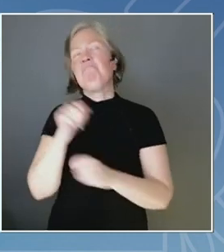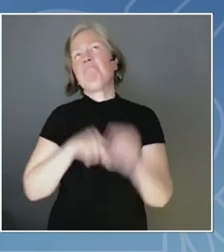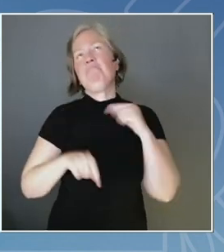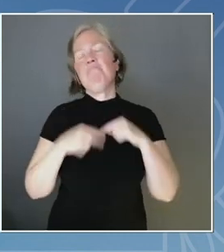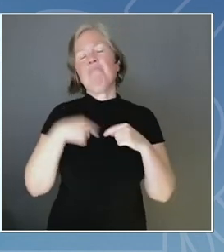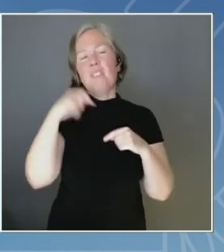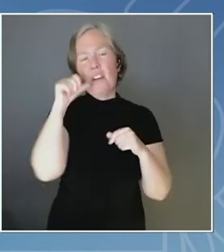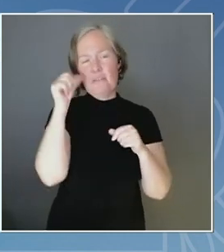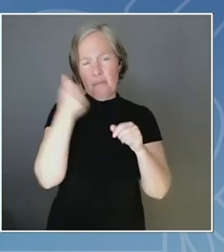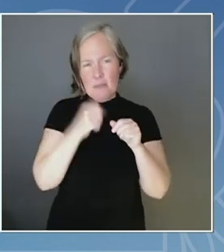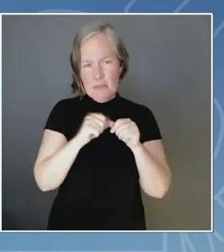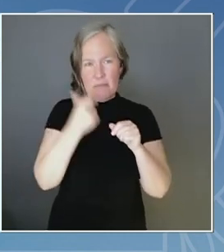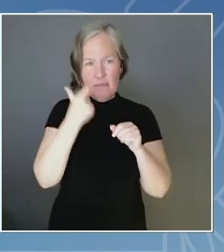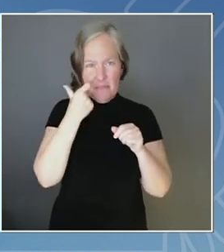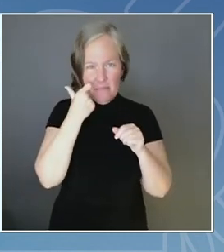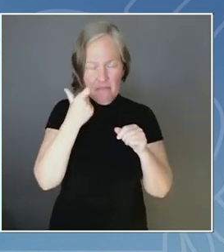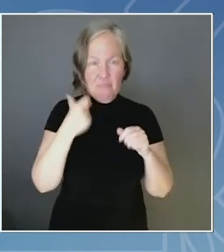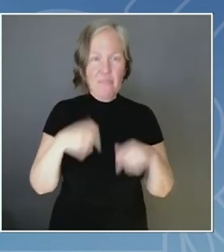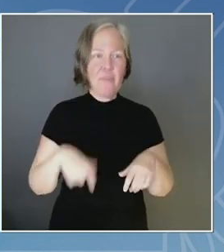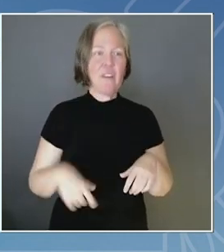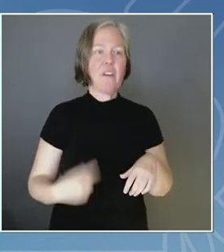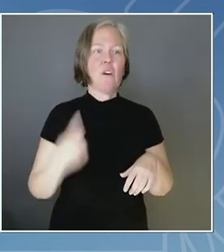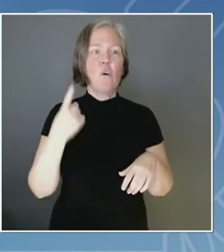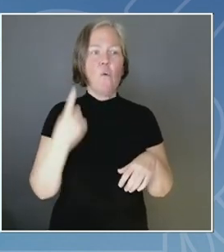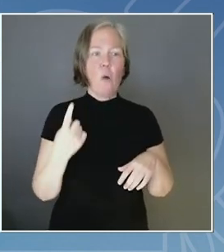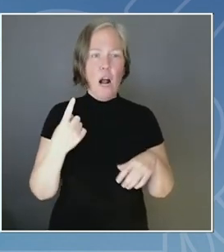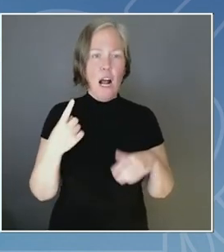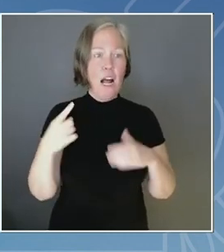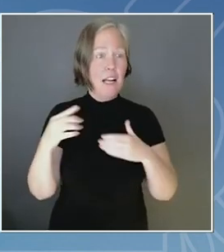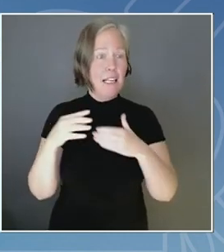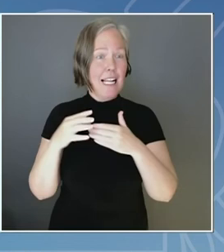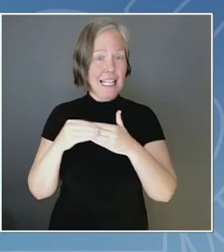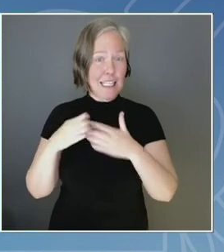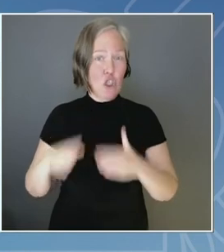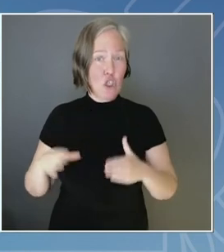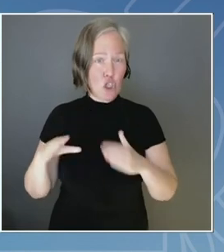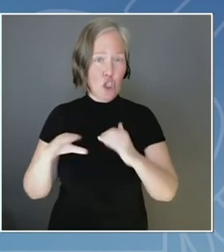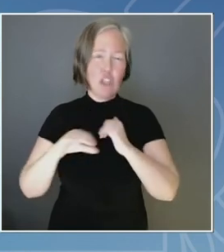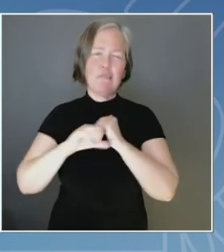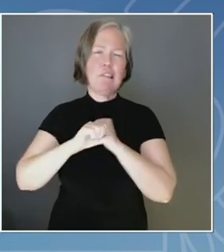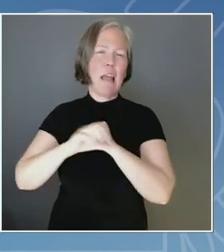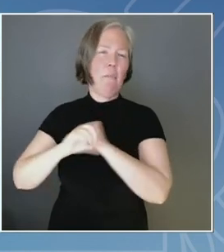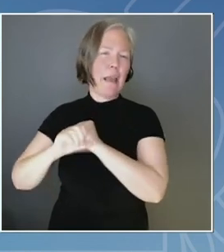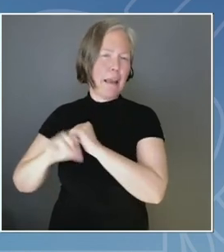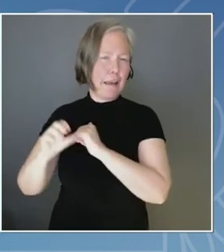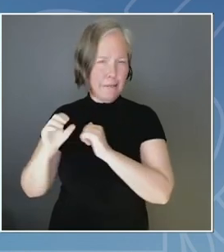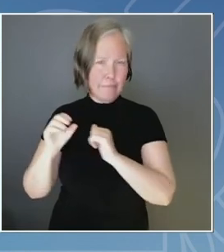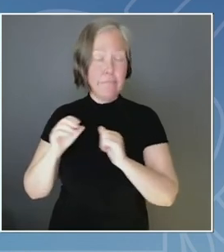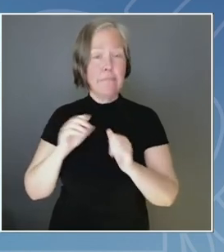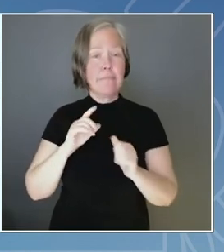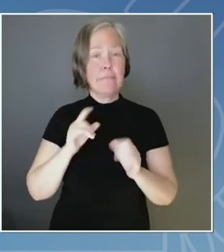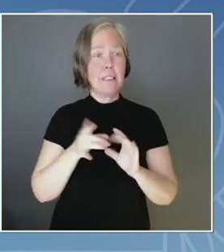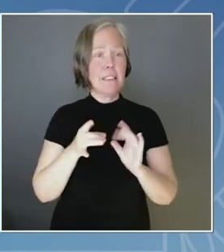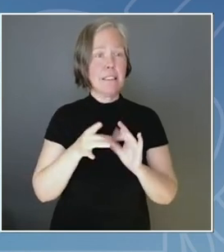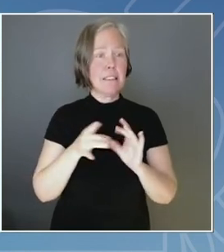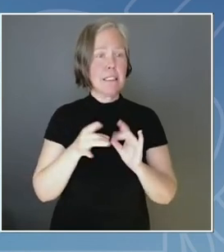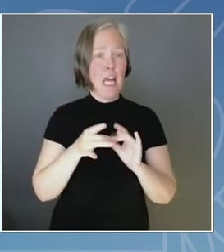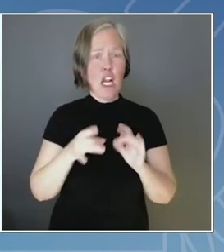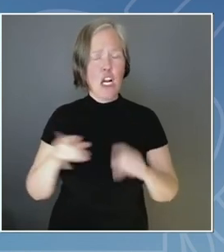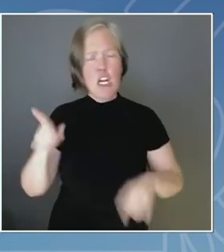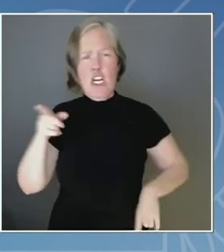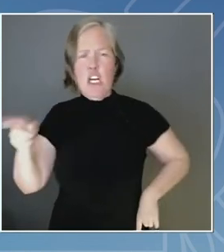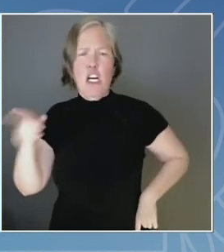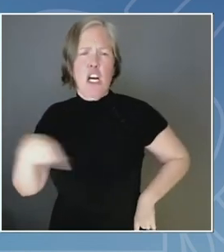there's a campaign, one of the legislators mentioned that, the Chinese steal all the jobs, you know.